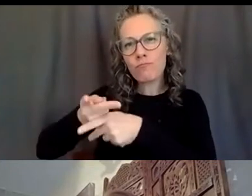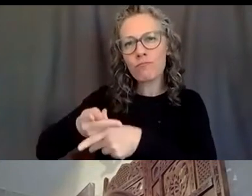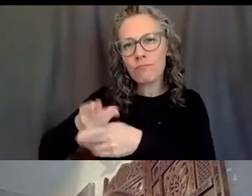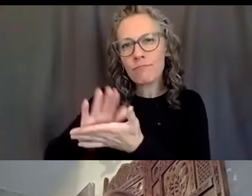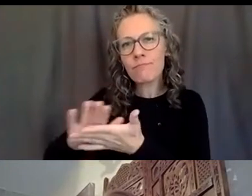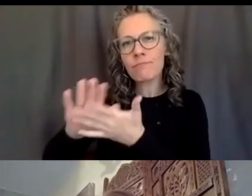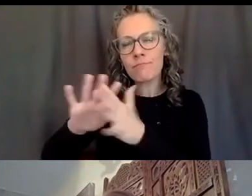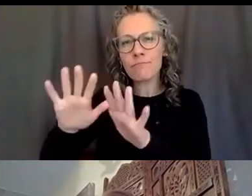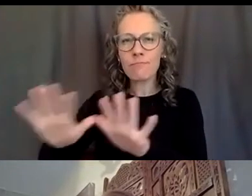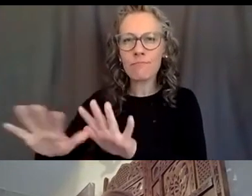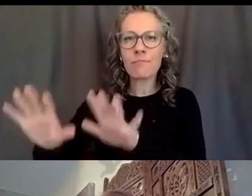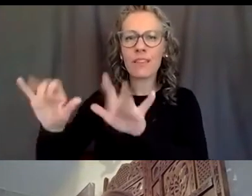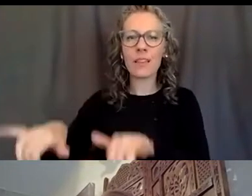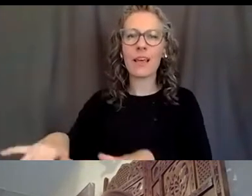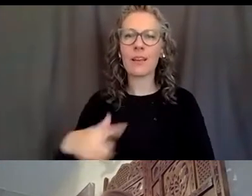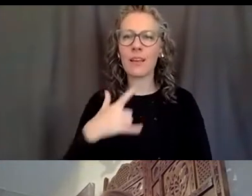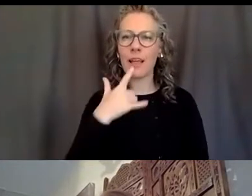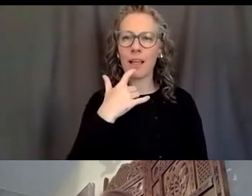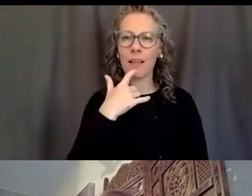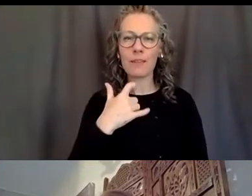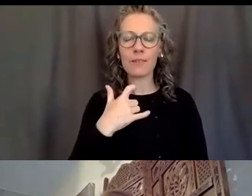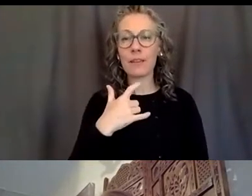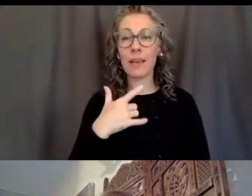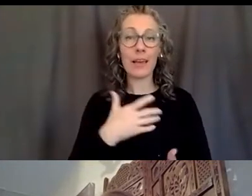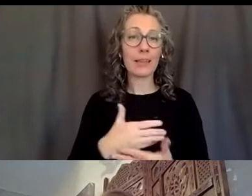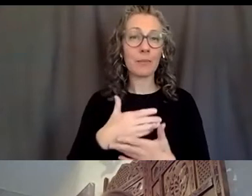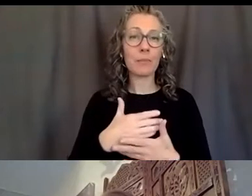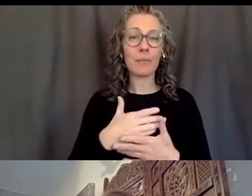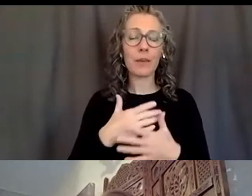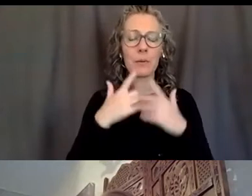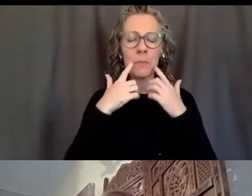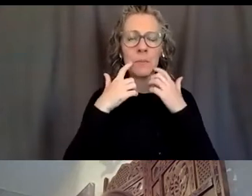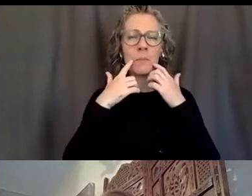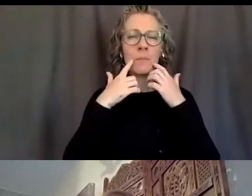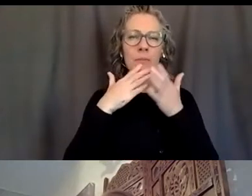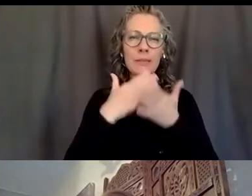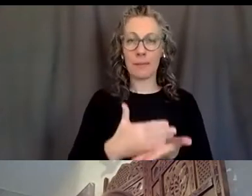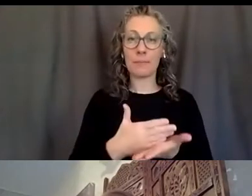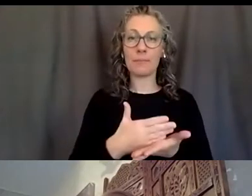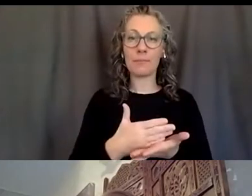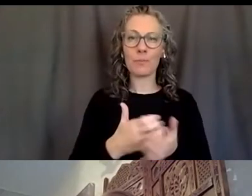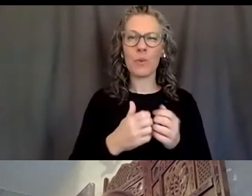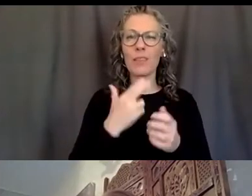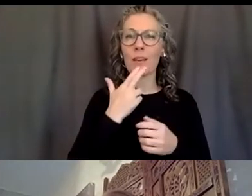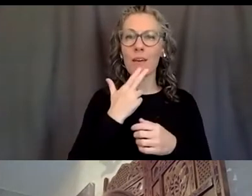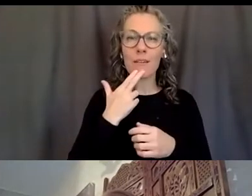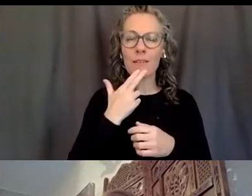Like the honey or the sugar on the tongue, and the baby would stop crying. Yeah, great.